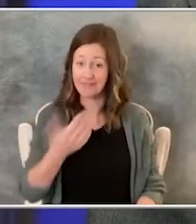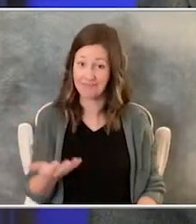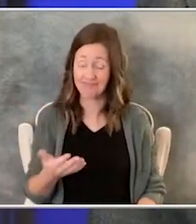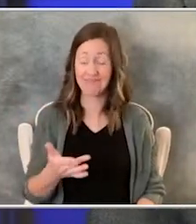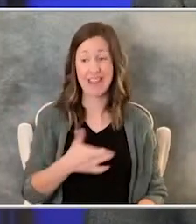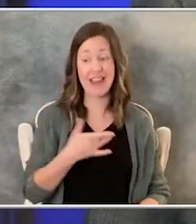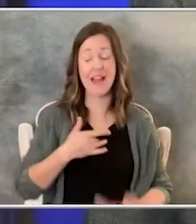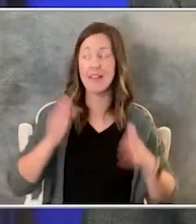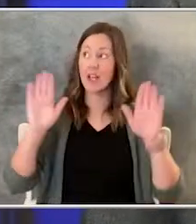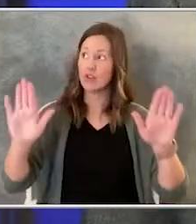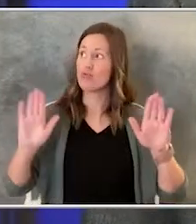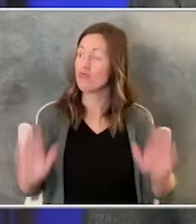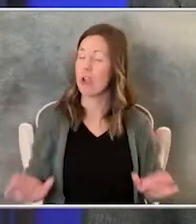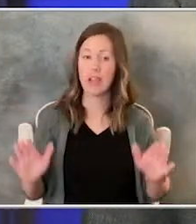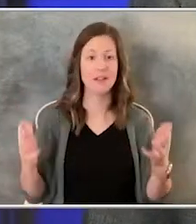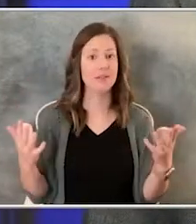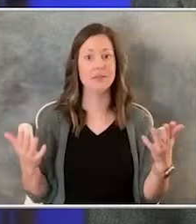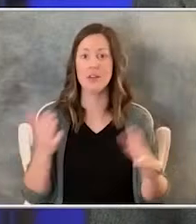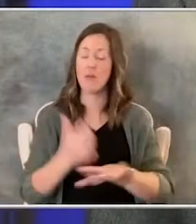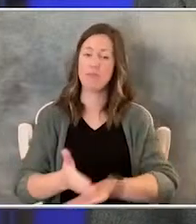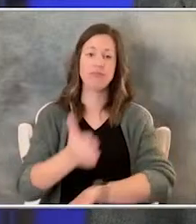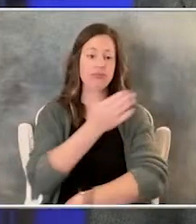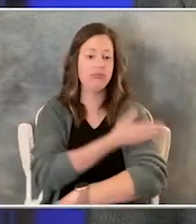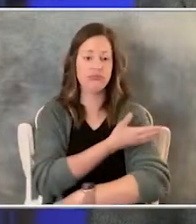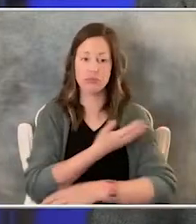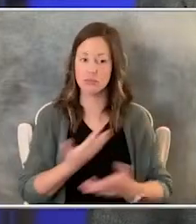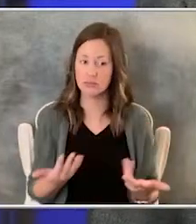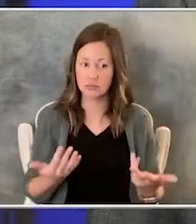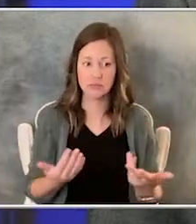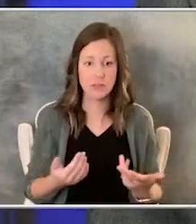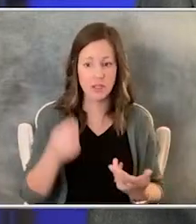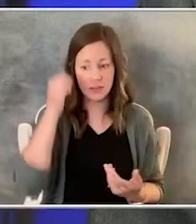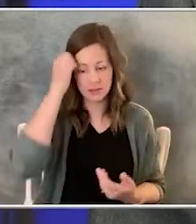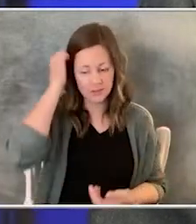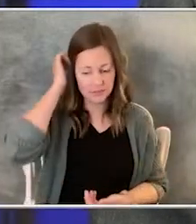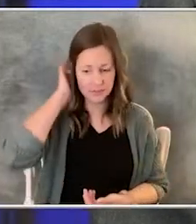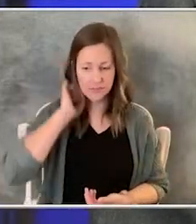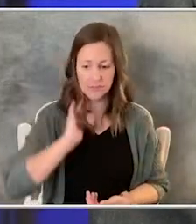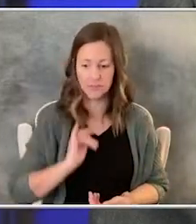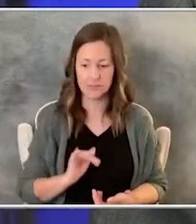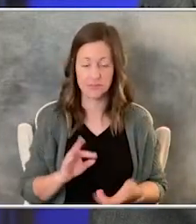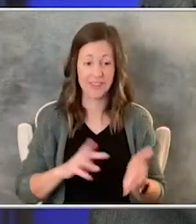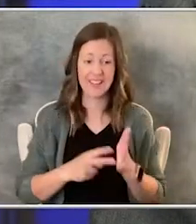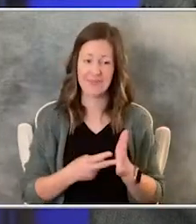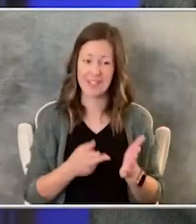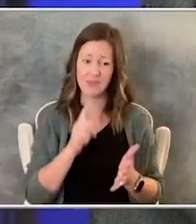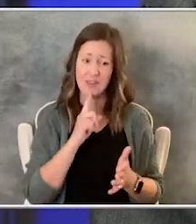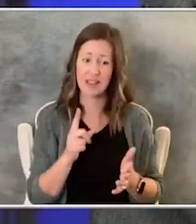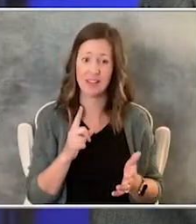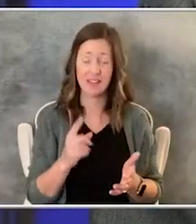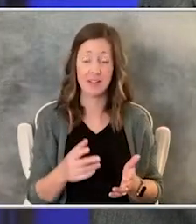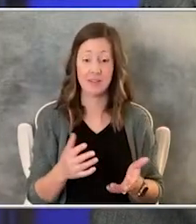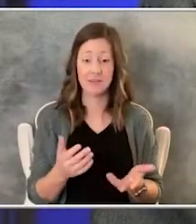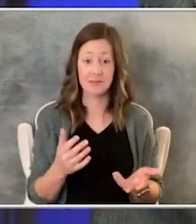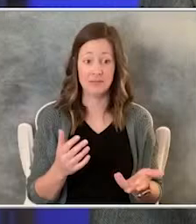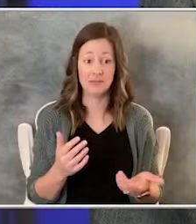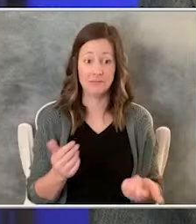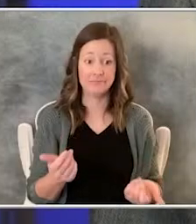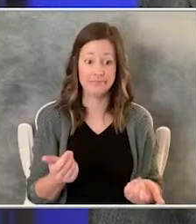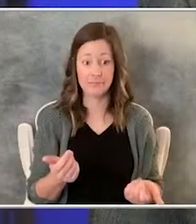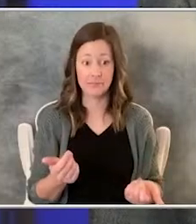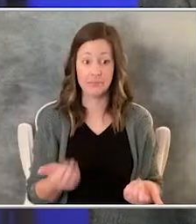all the time," and I said, "No, actually, my wife and I are doing the work." And so, but we are